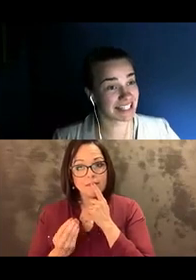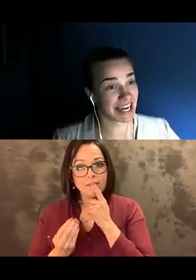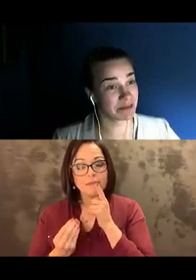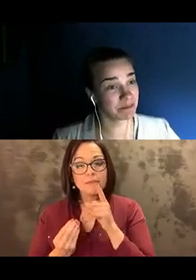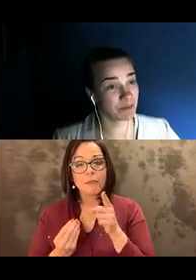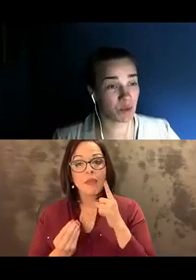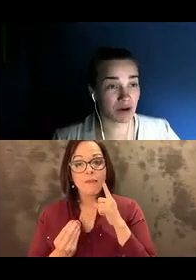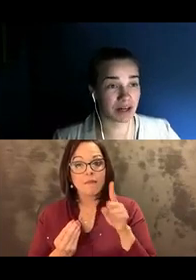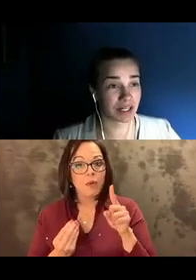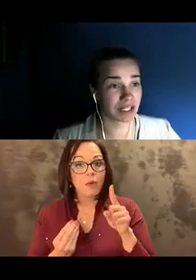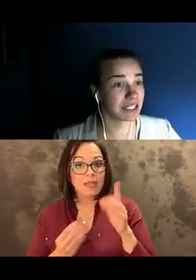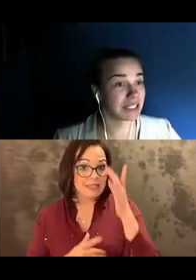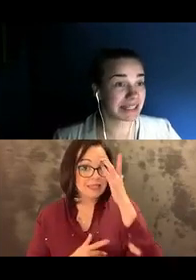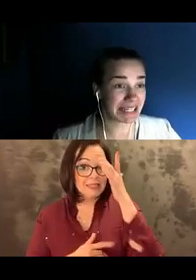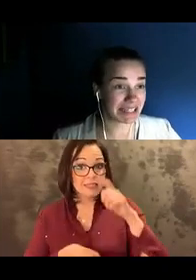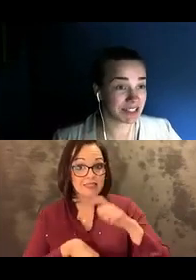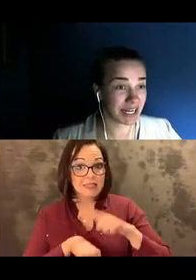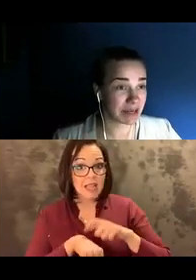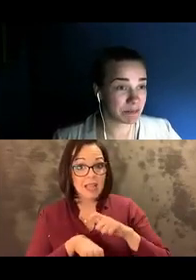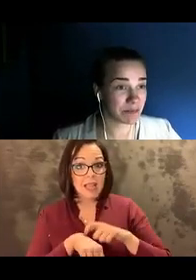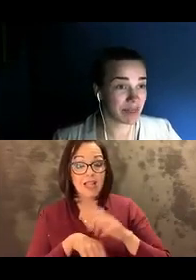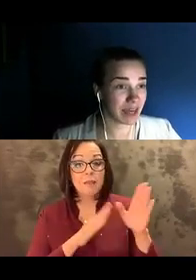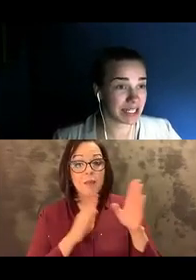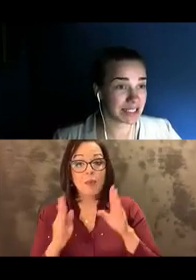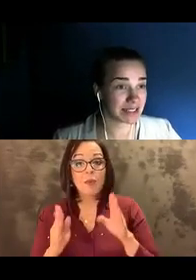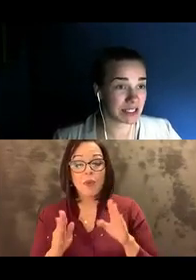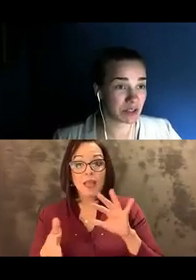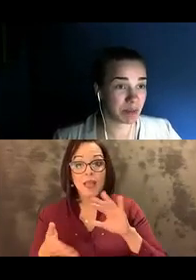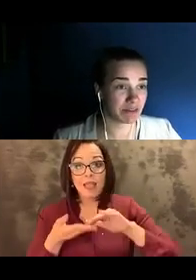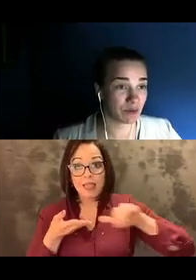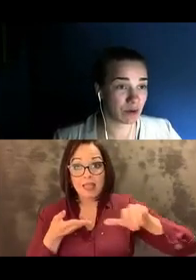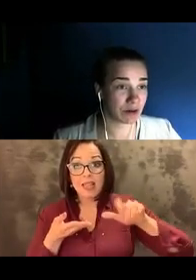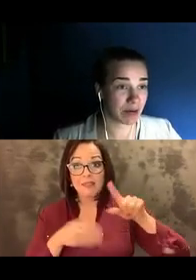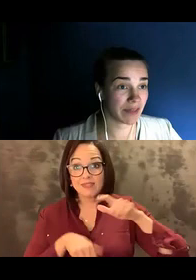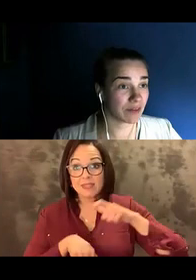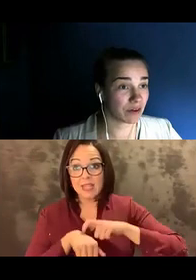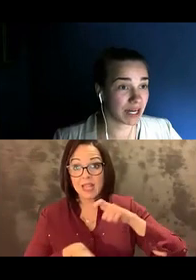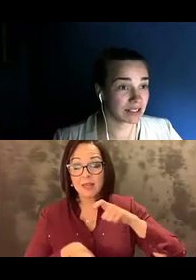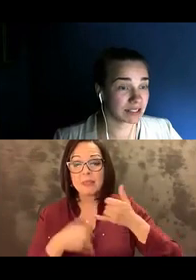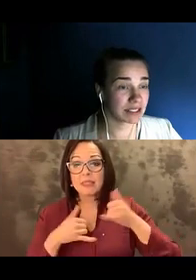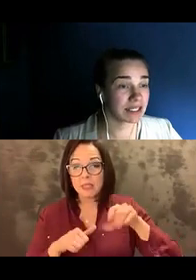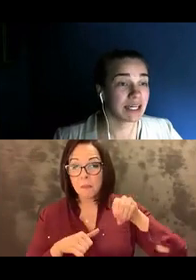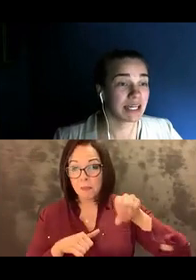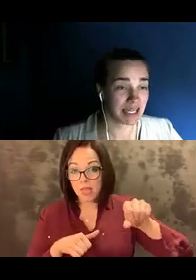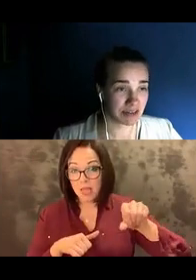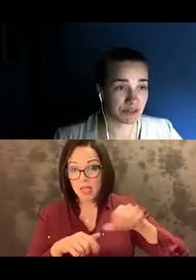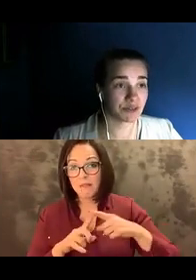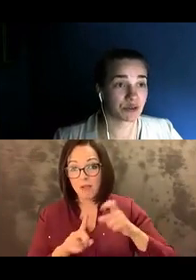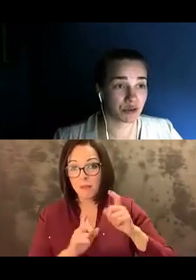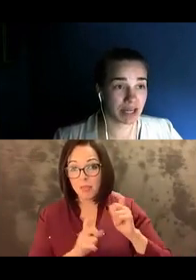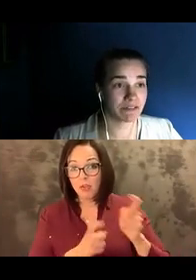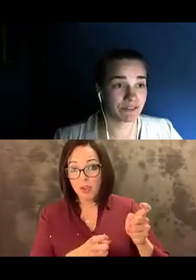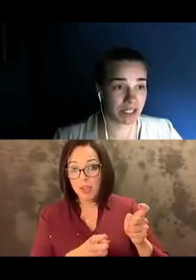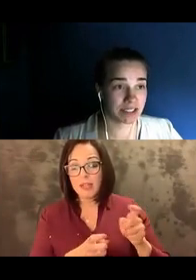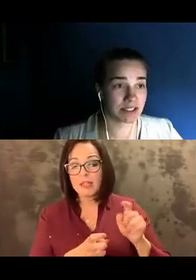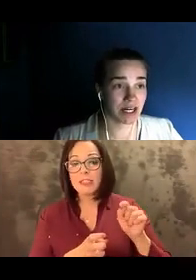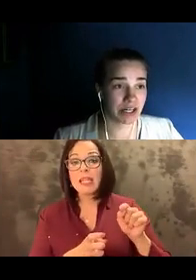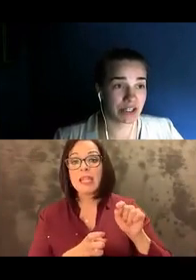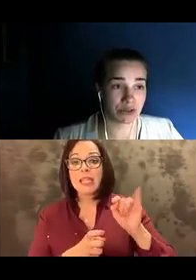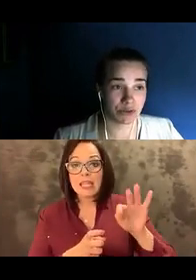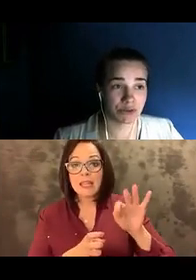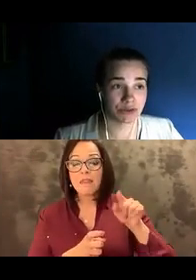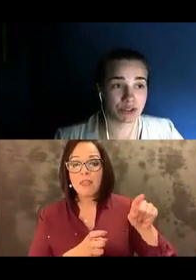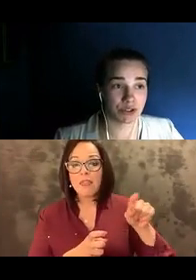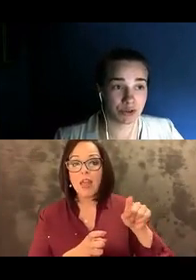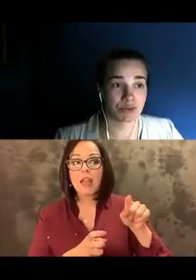for sick time or leave time that is still paid for by the grant. If grant funds